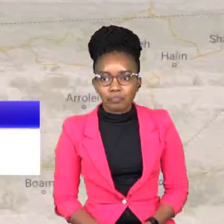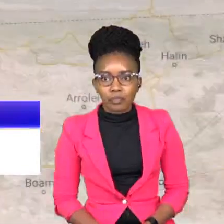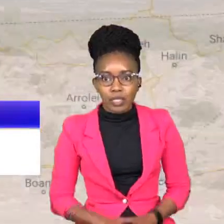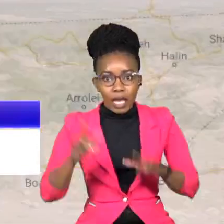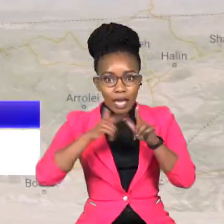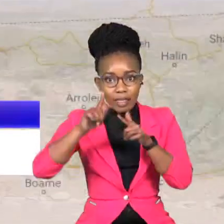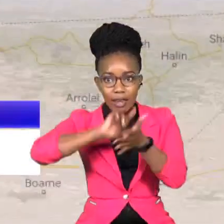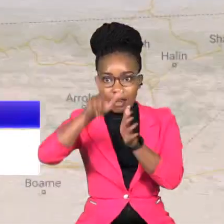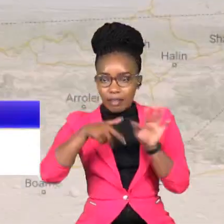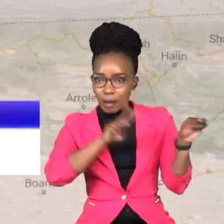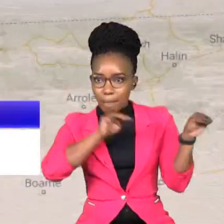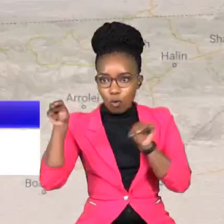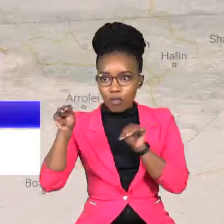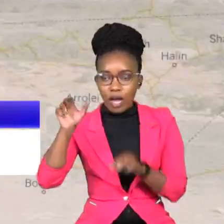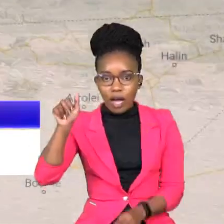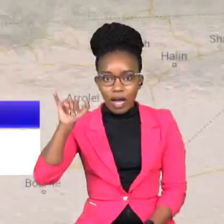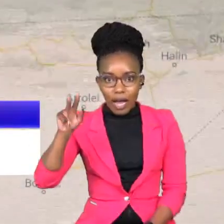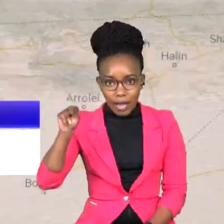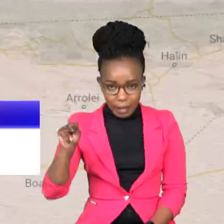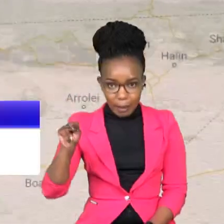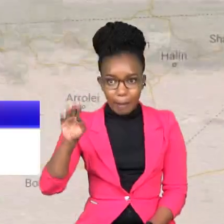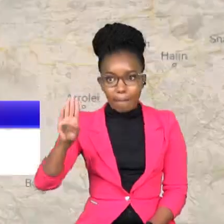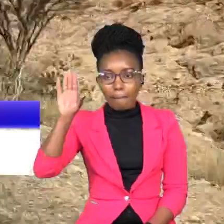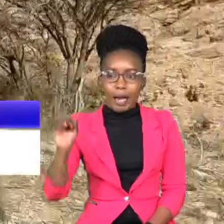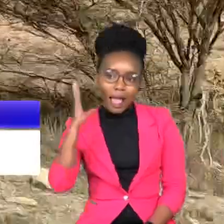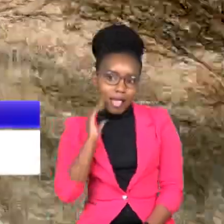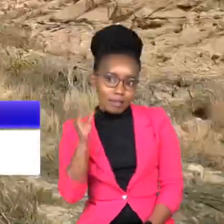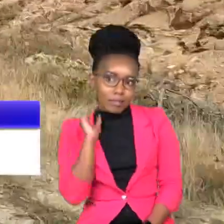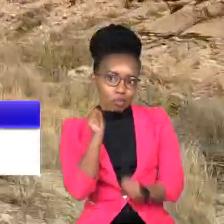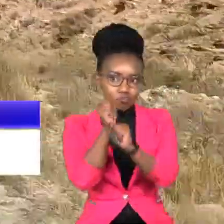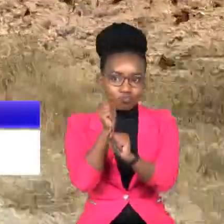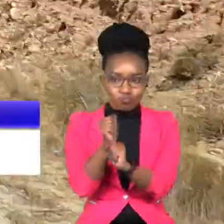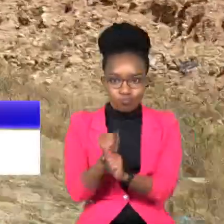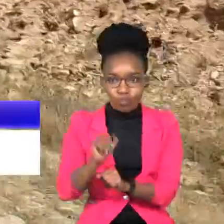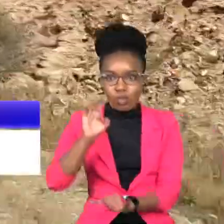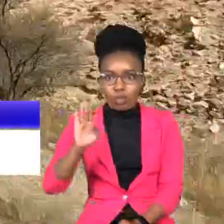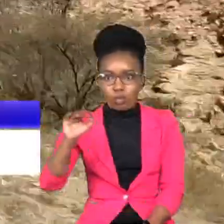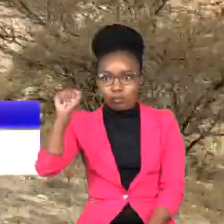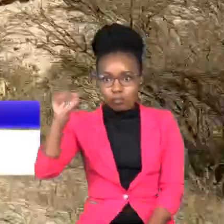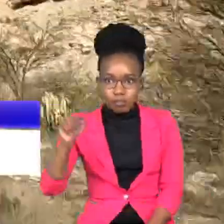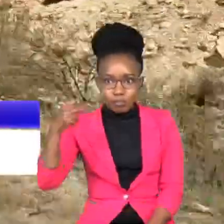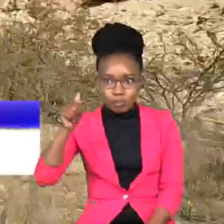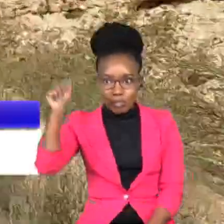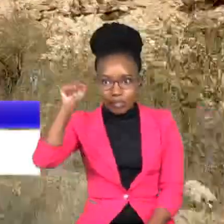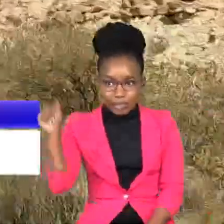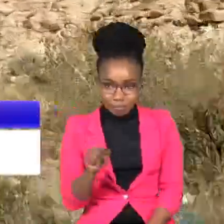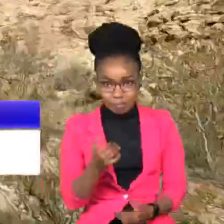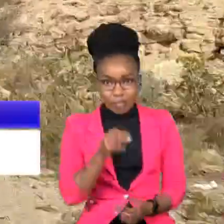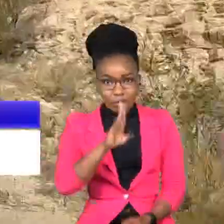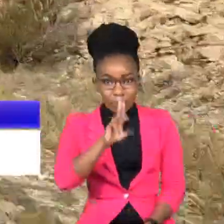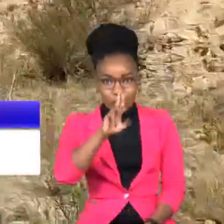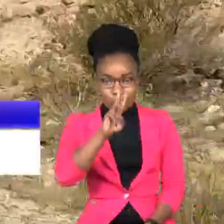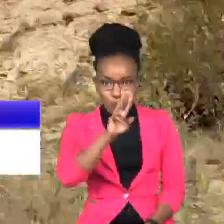Then progress on to Ainbo, where we get to experience more of the good work of Bishas. Burao is